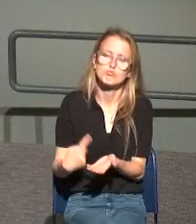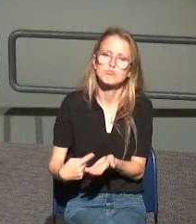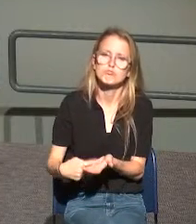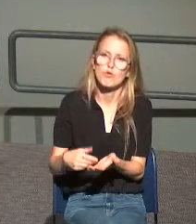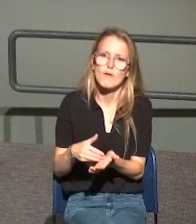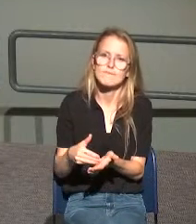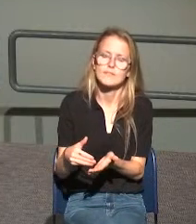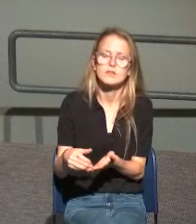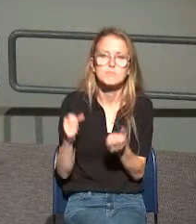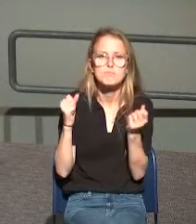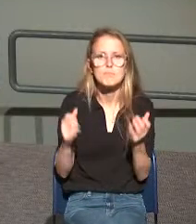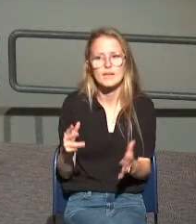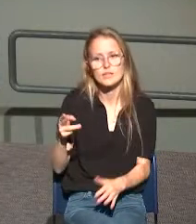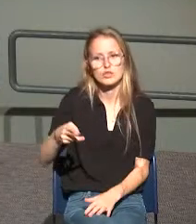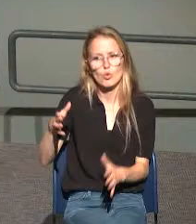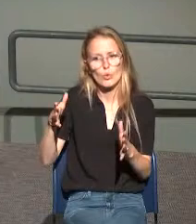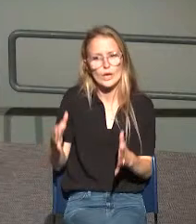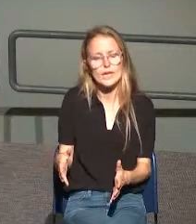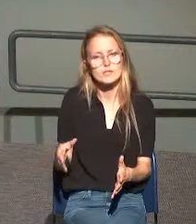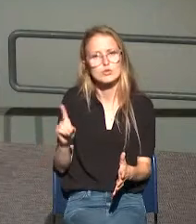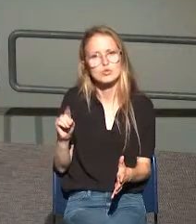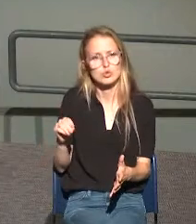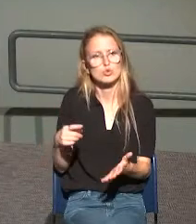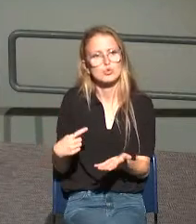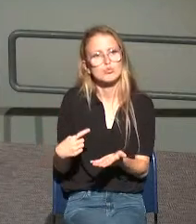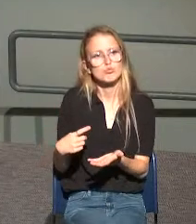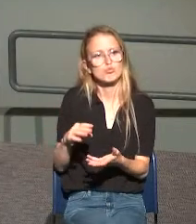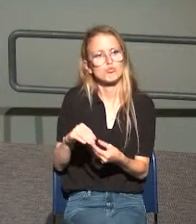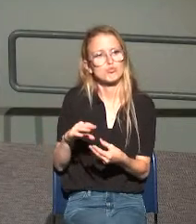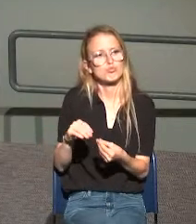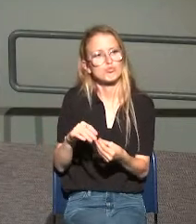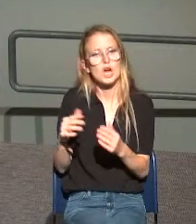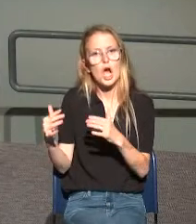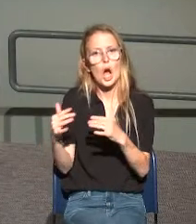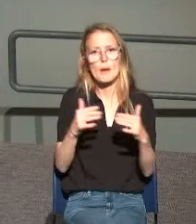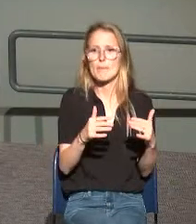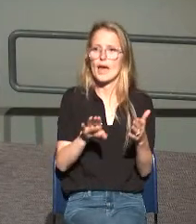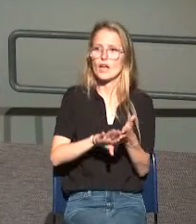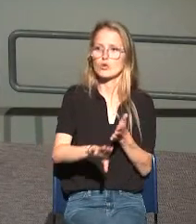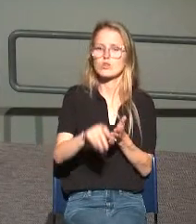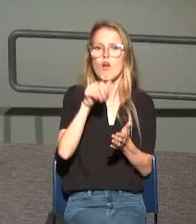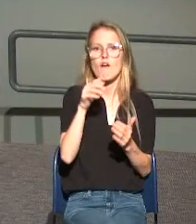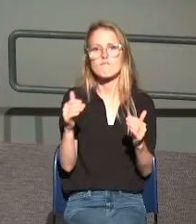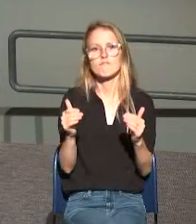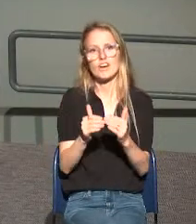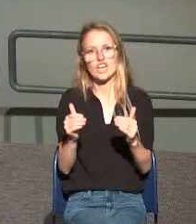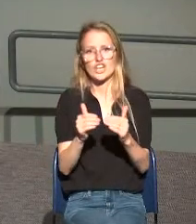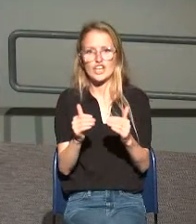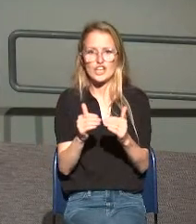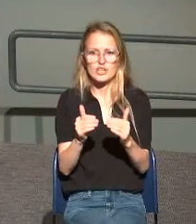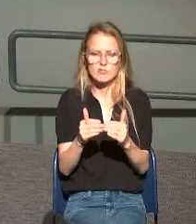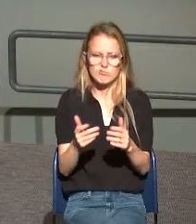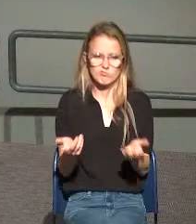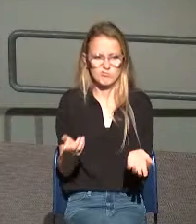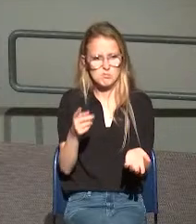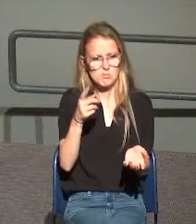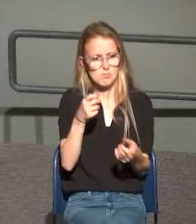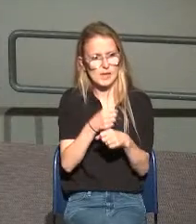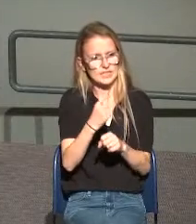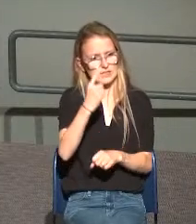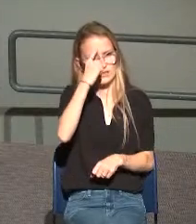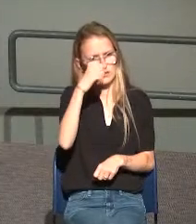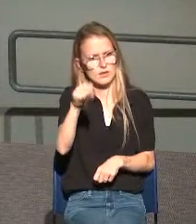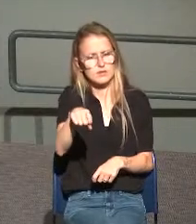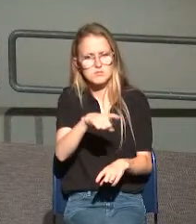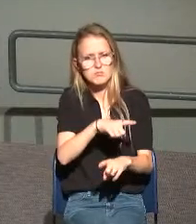a lot of historians talk about how this combat exclusion is not fair. Which it makes sense, but you've also argued that it's